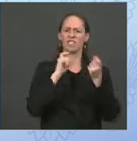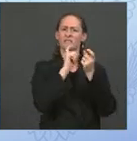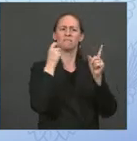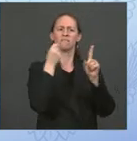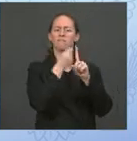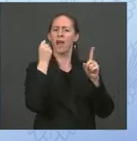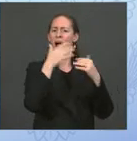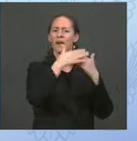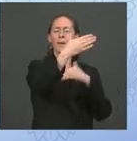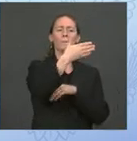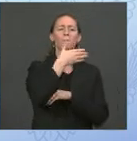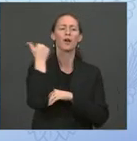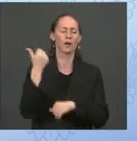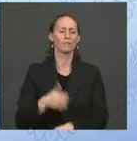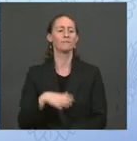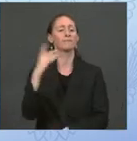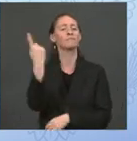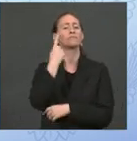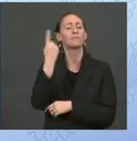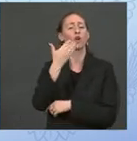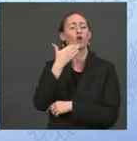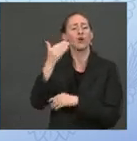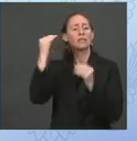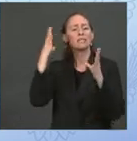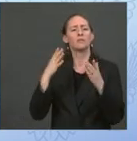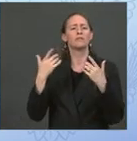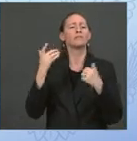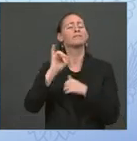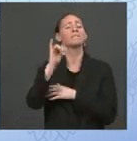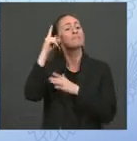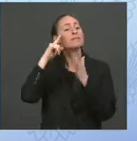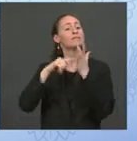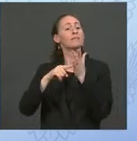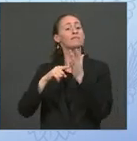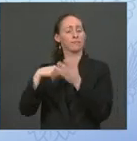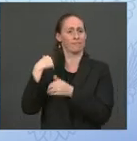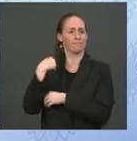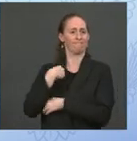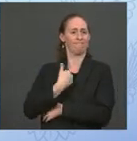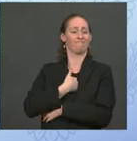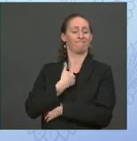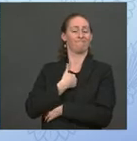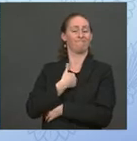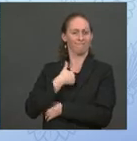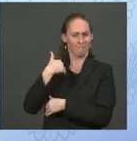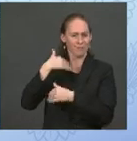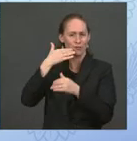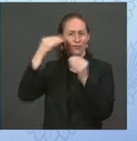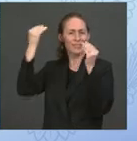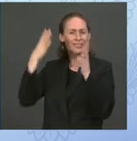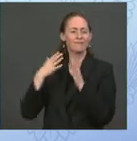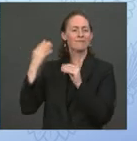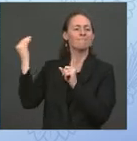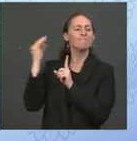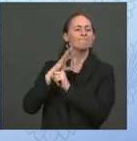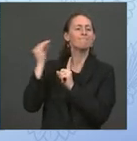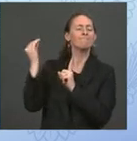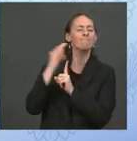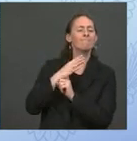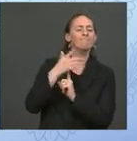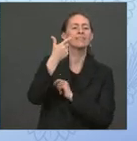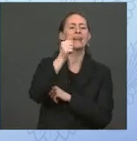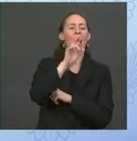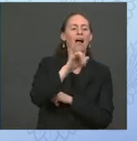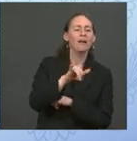before you today. Teachers like Gary O'Neill, Linda Ransom, Ronnie Fernandez, and Rob Janiga empowered me. They helped